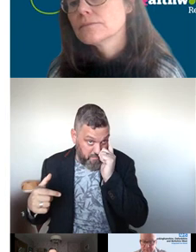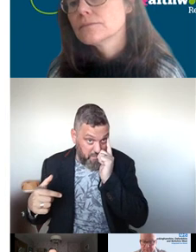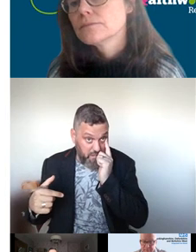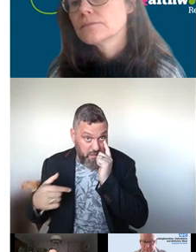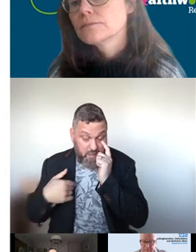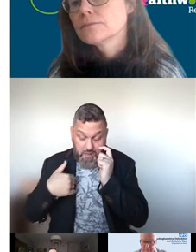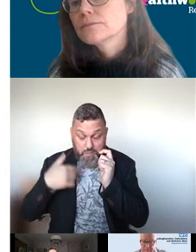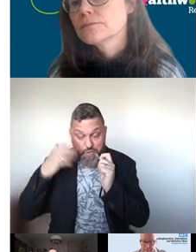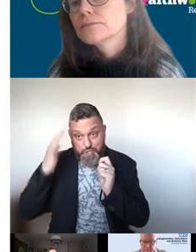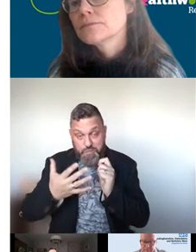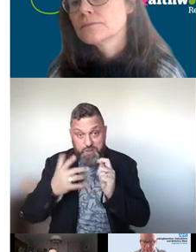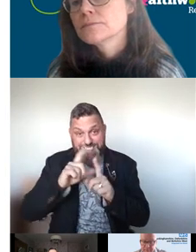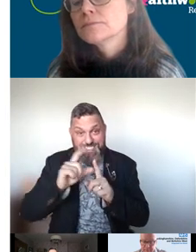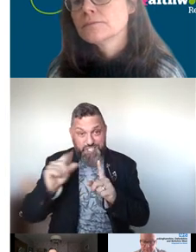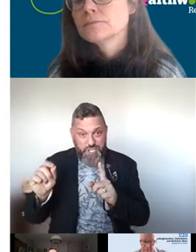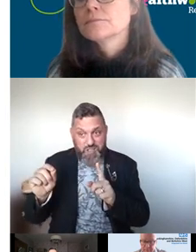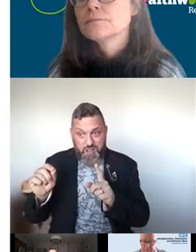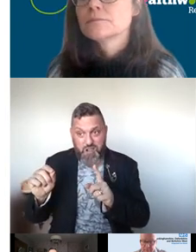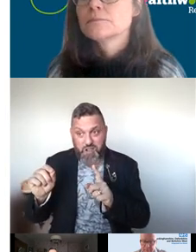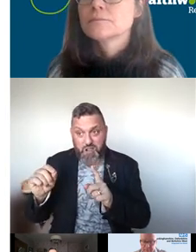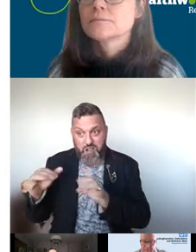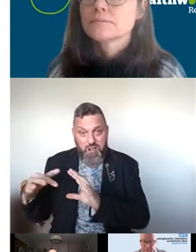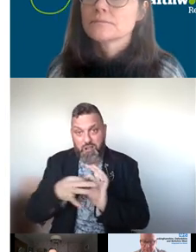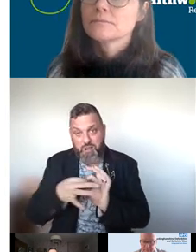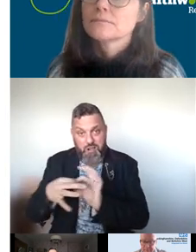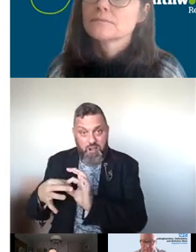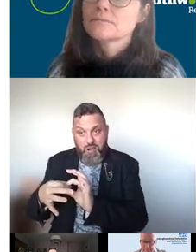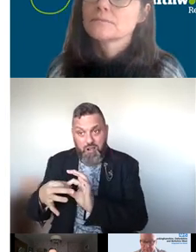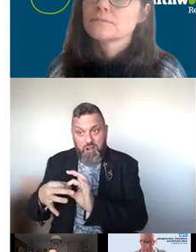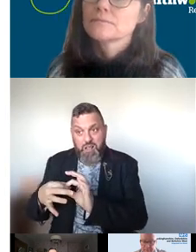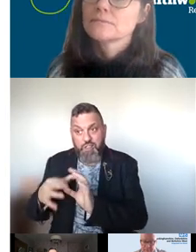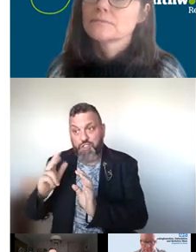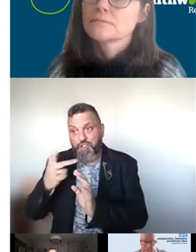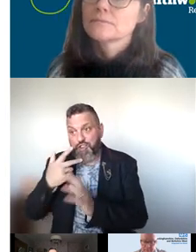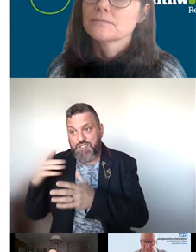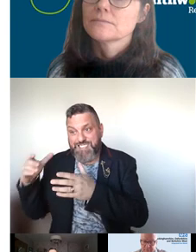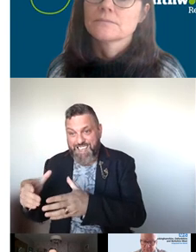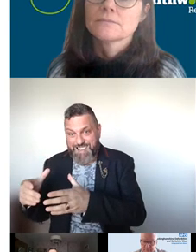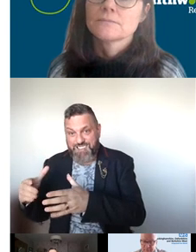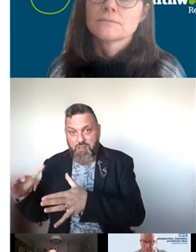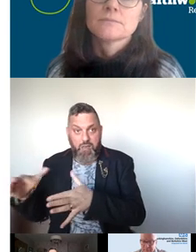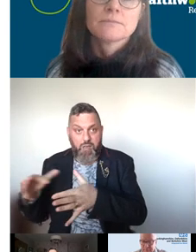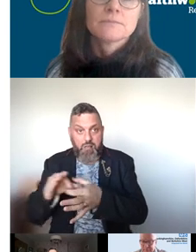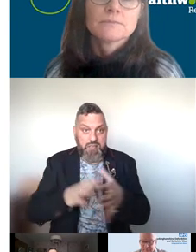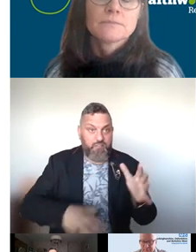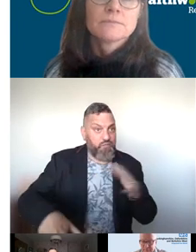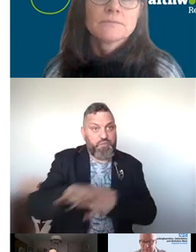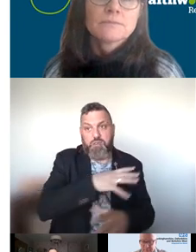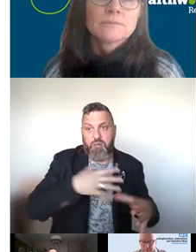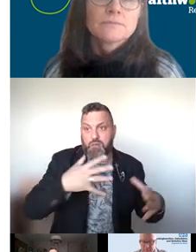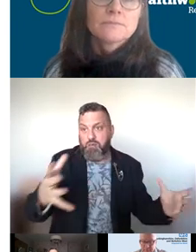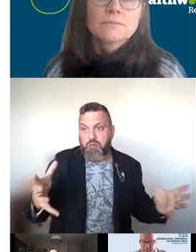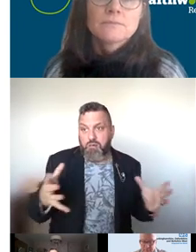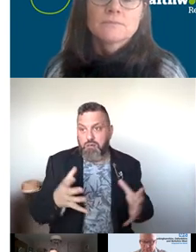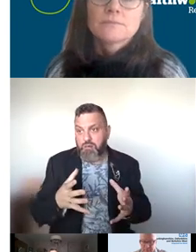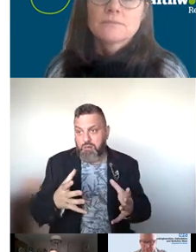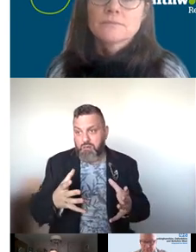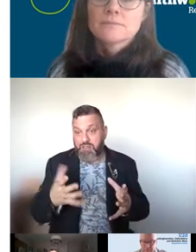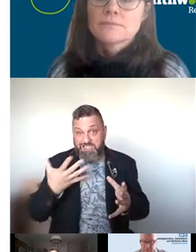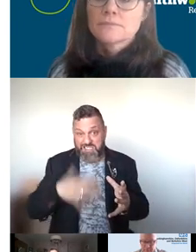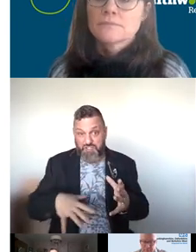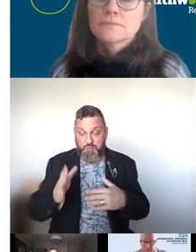digital infrastructure between the third sector and everybody else. It really doesn't exist. It needs to be